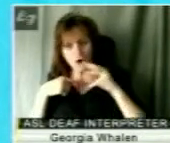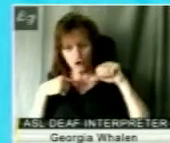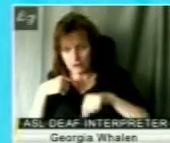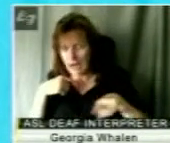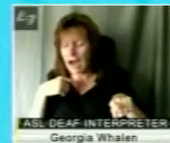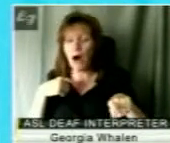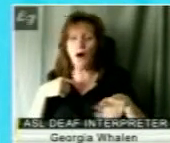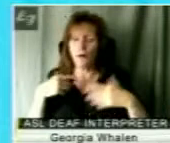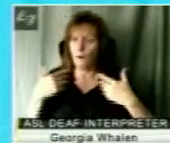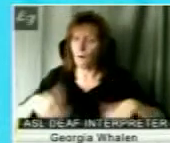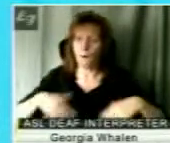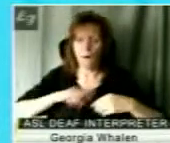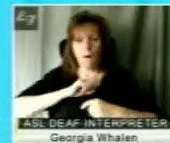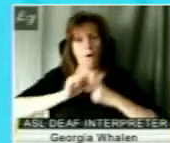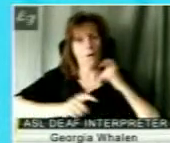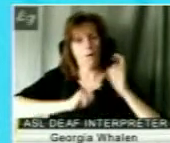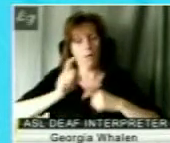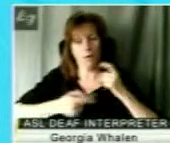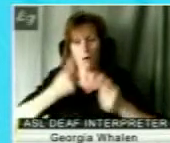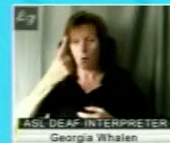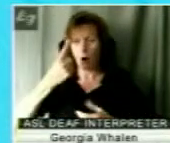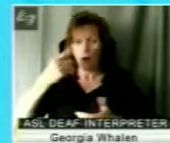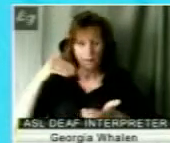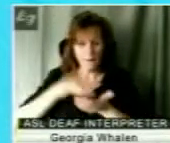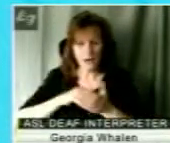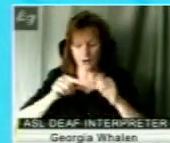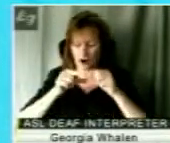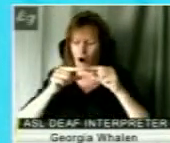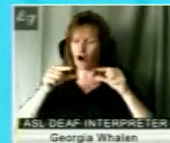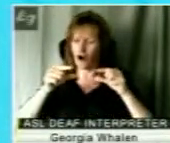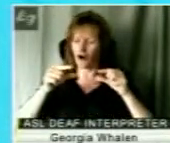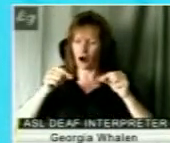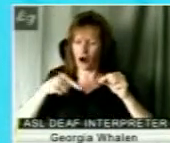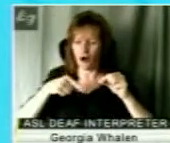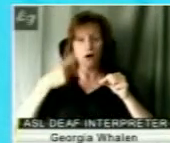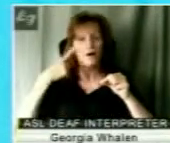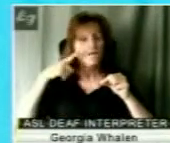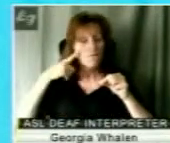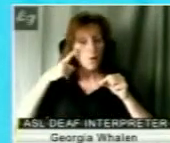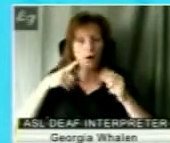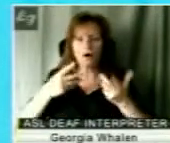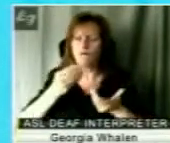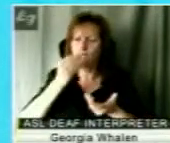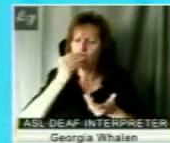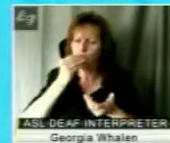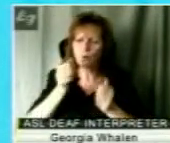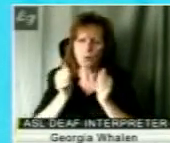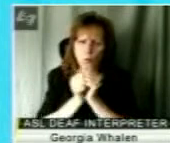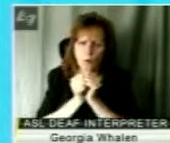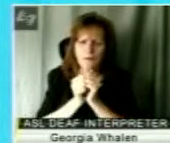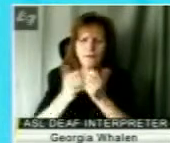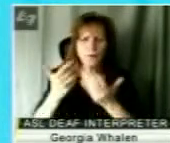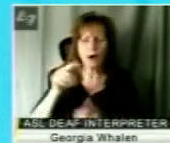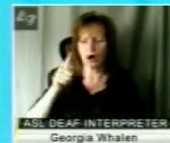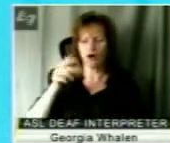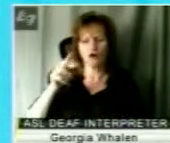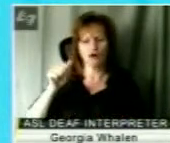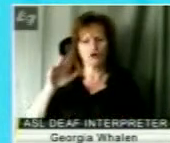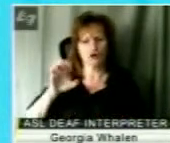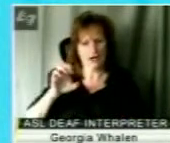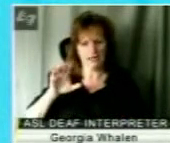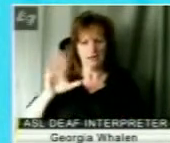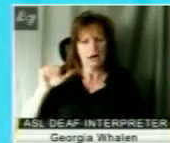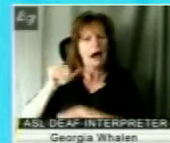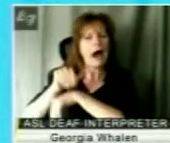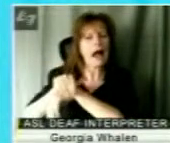in Sobeys gift cards to the Food with Grace Waterdown Food Bank, which operates out of the Grace Anglican Church. Thank